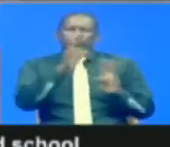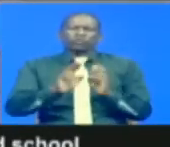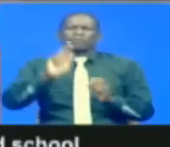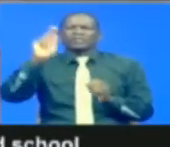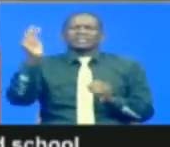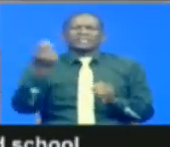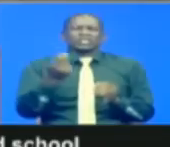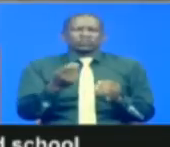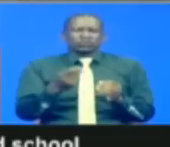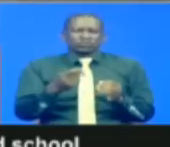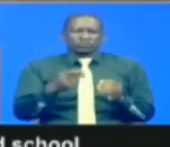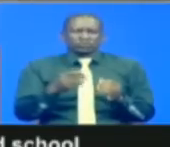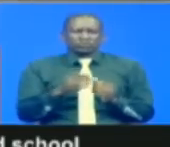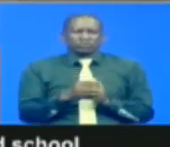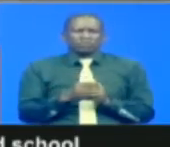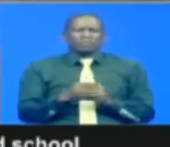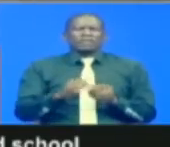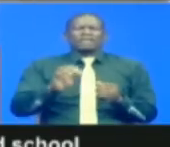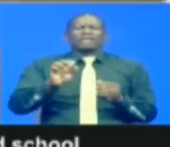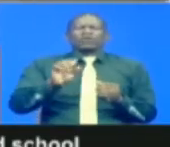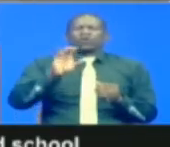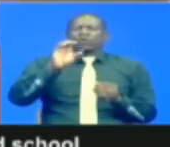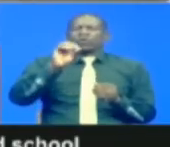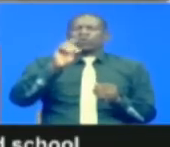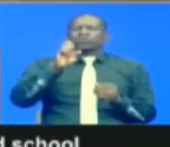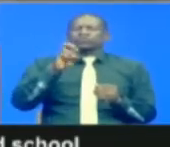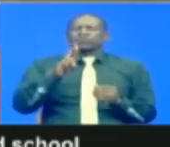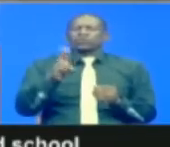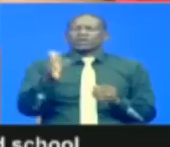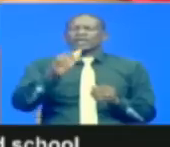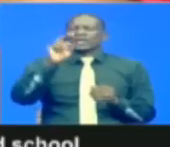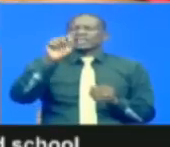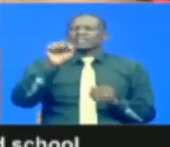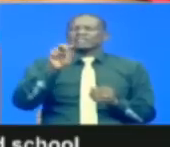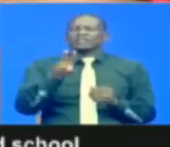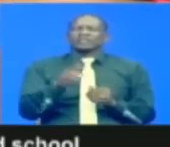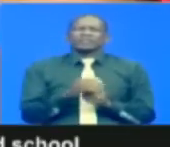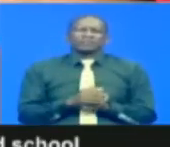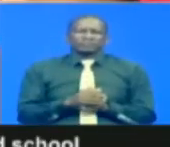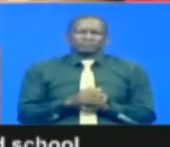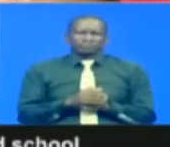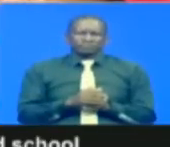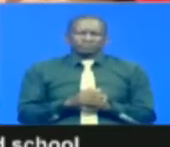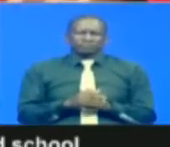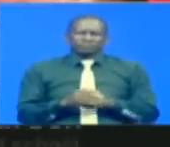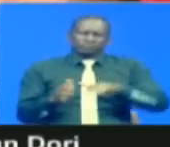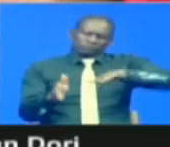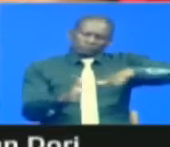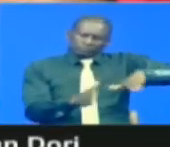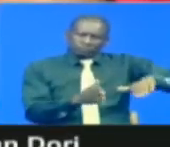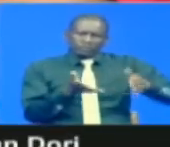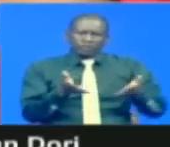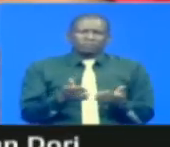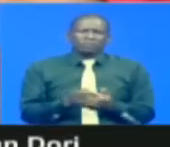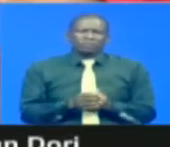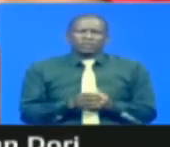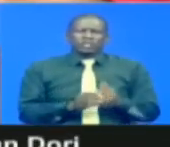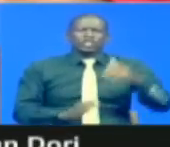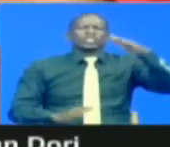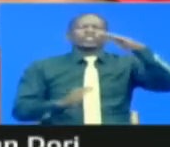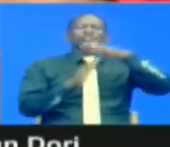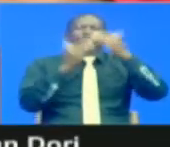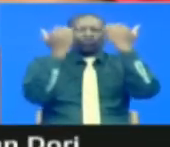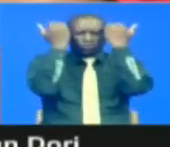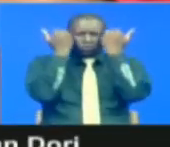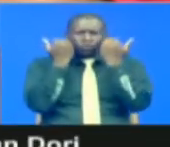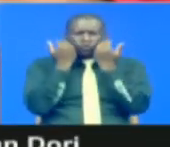presidential bid. Vincent Odur, NTV. All right, elsewhere now, and the Supreme Court